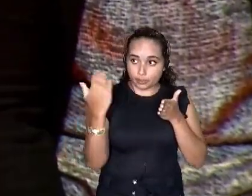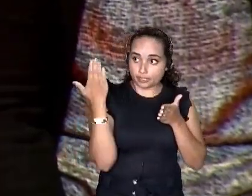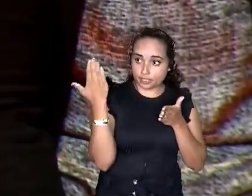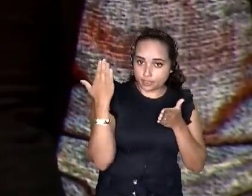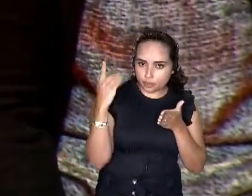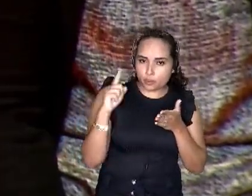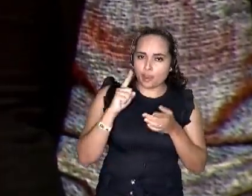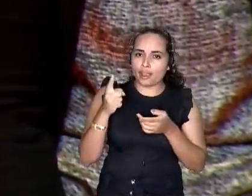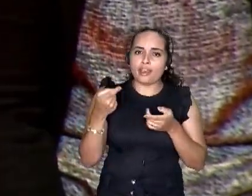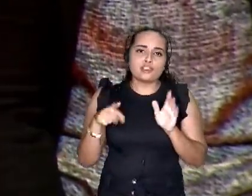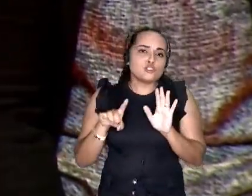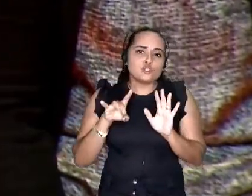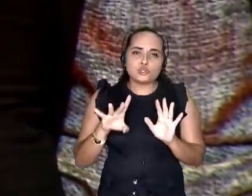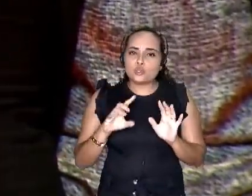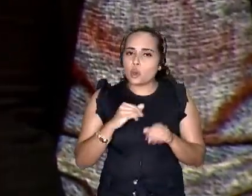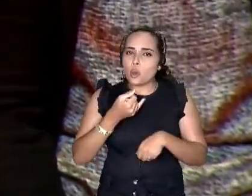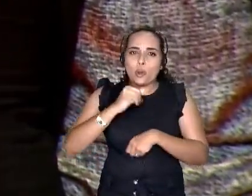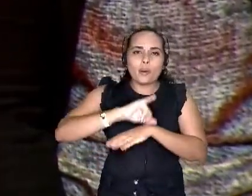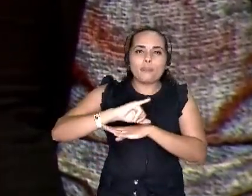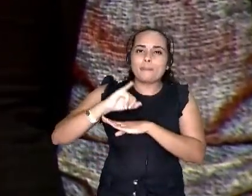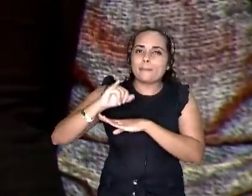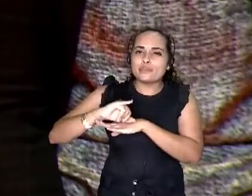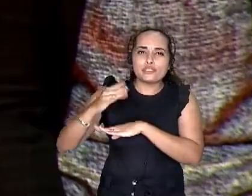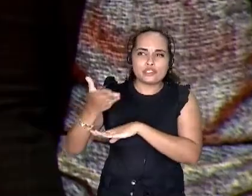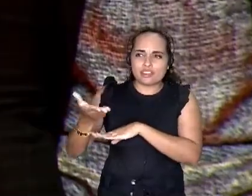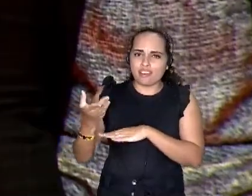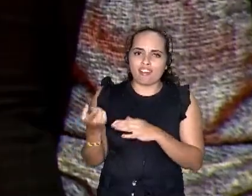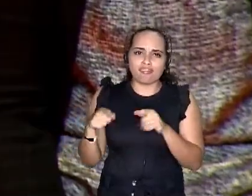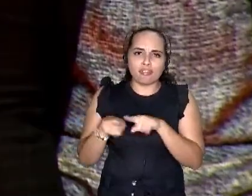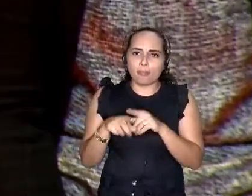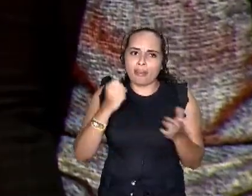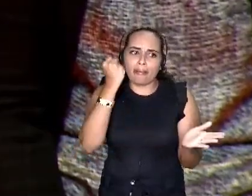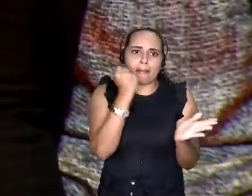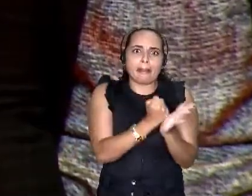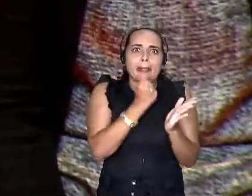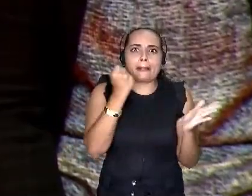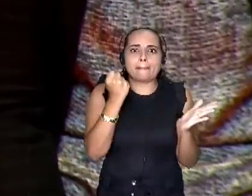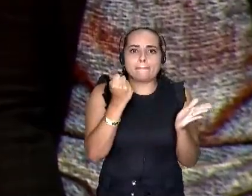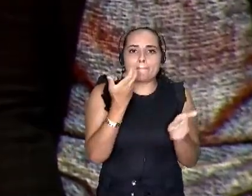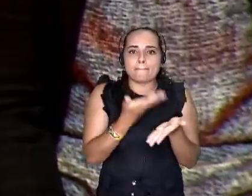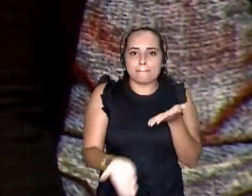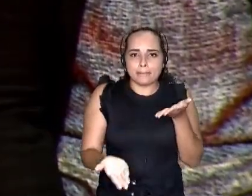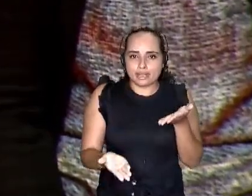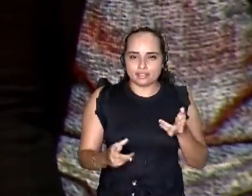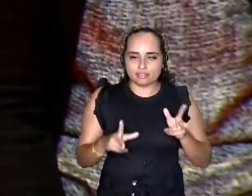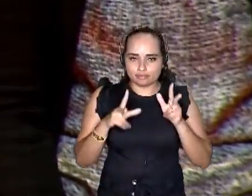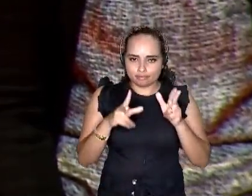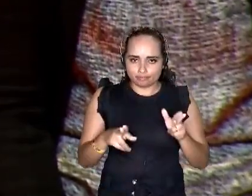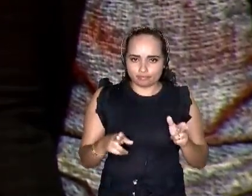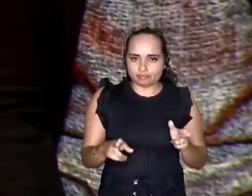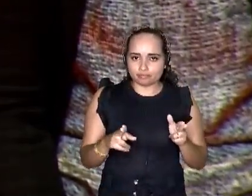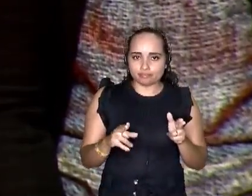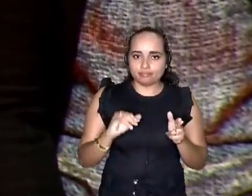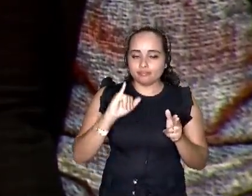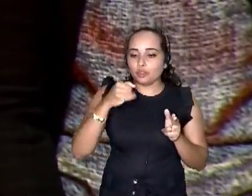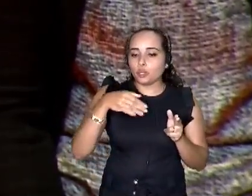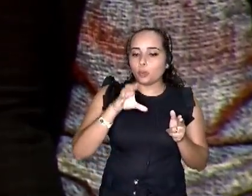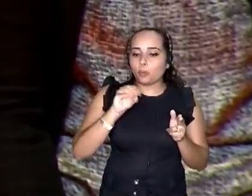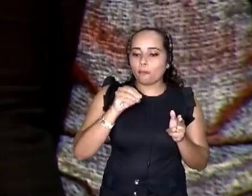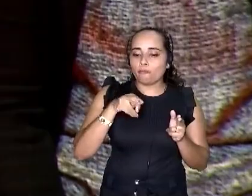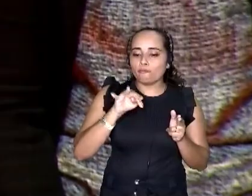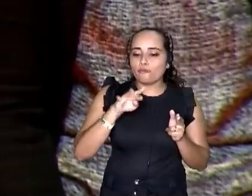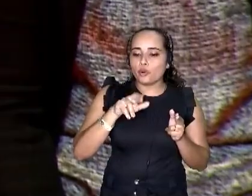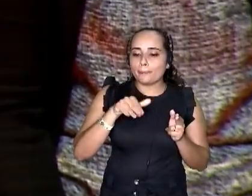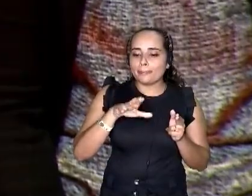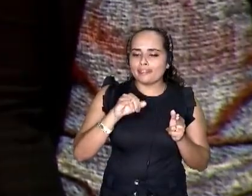method, I would stamp a loss as being compliant, the objectivity of the rule would